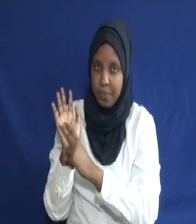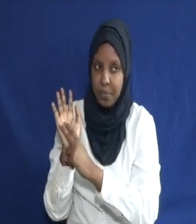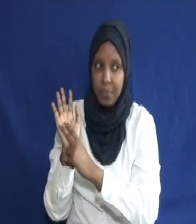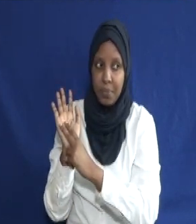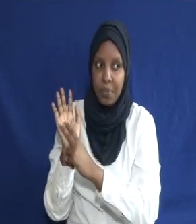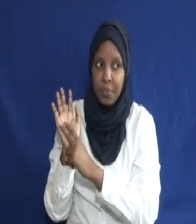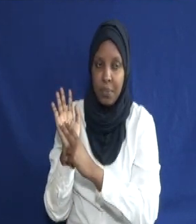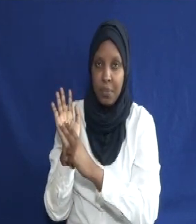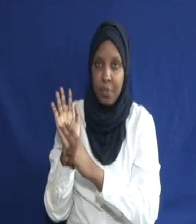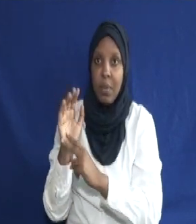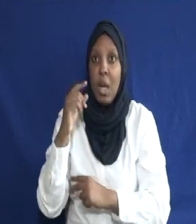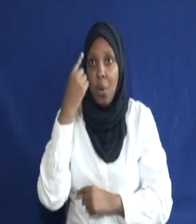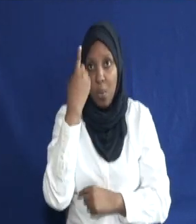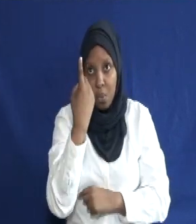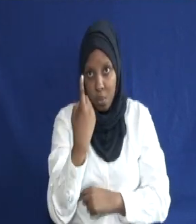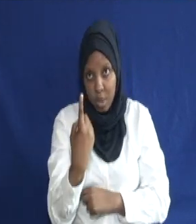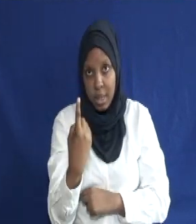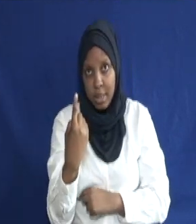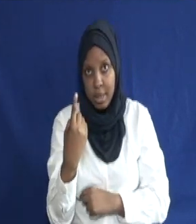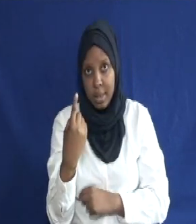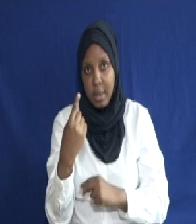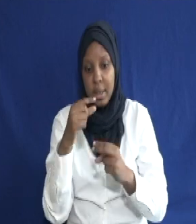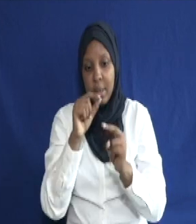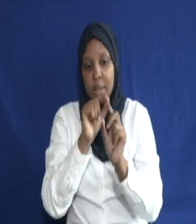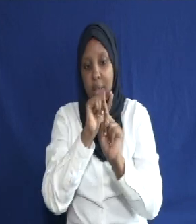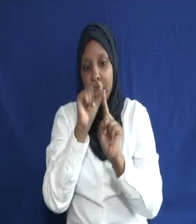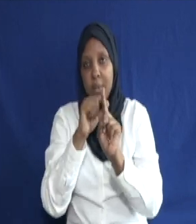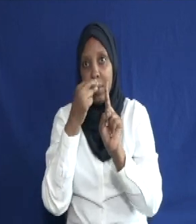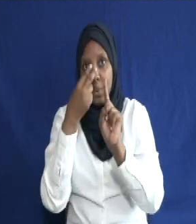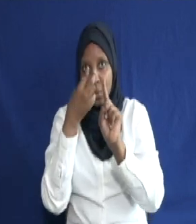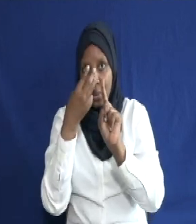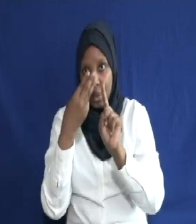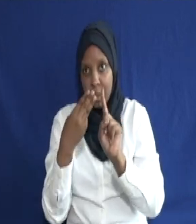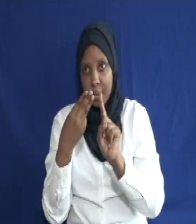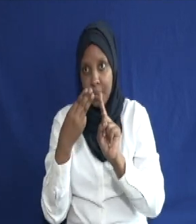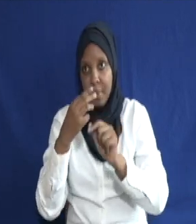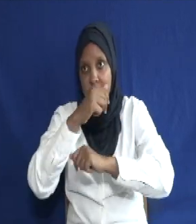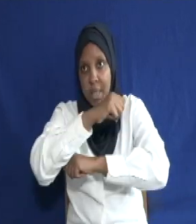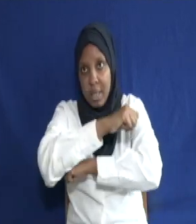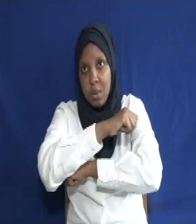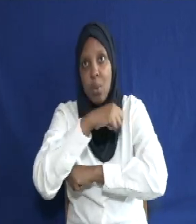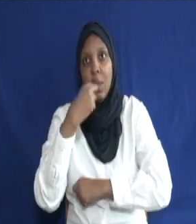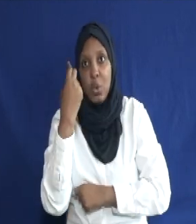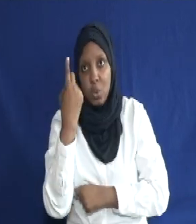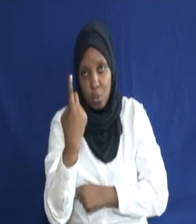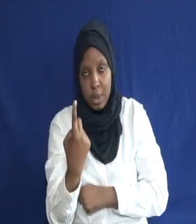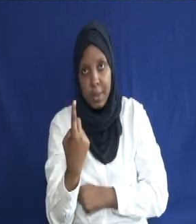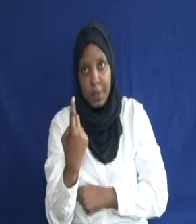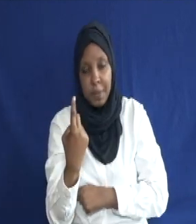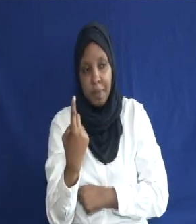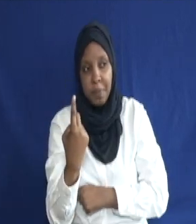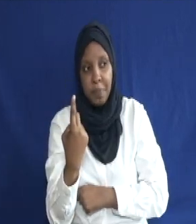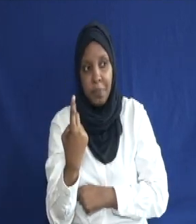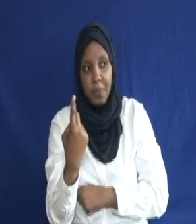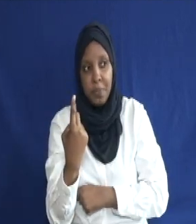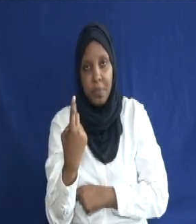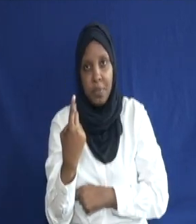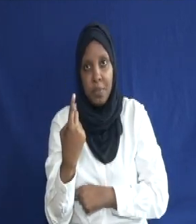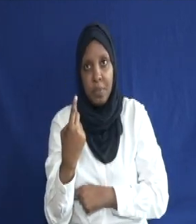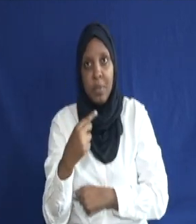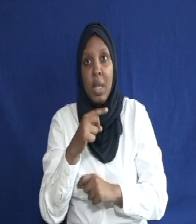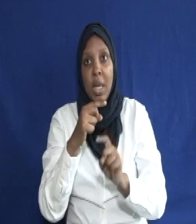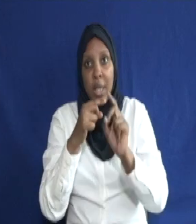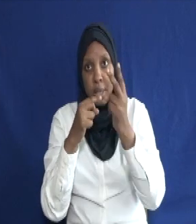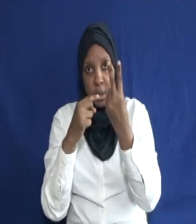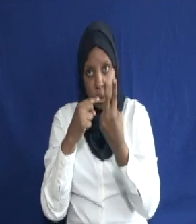to 1. 2 cube, 2 cube is equal to 8. But 3 cube